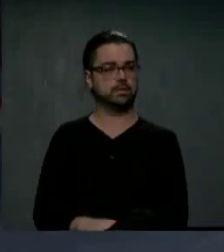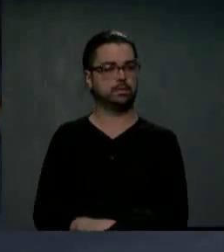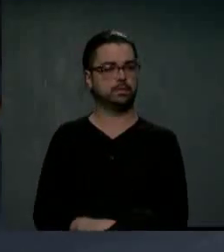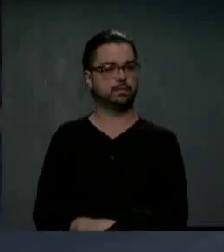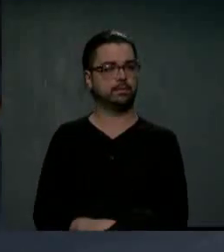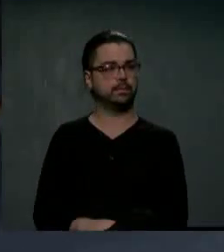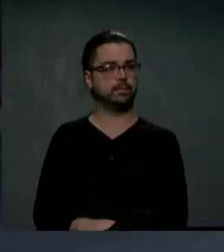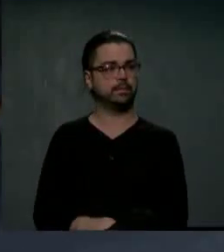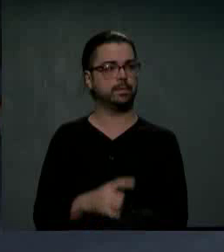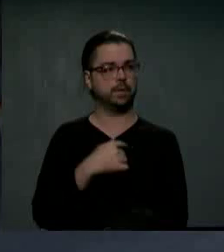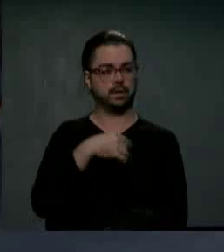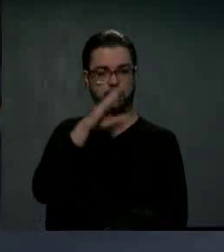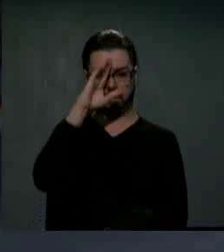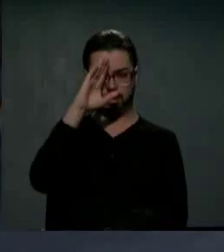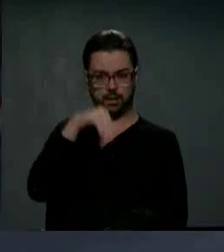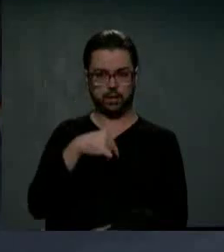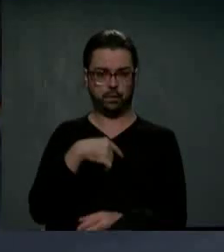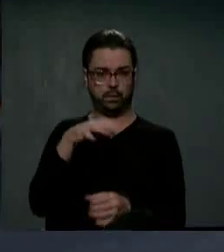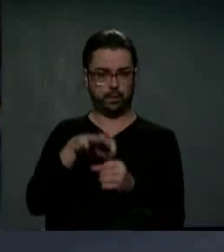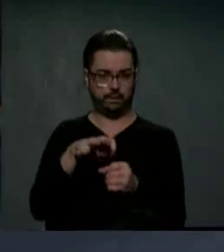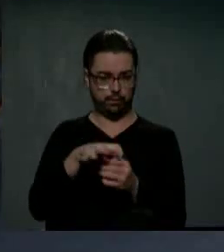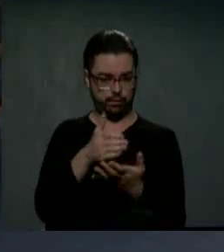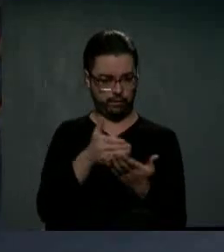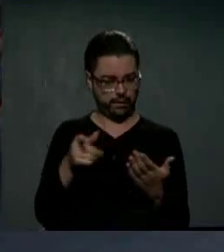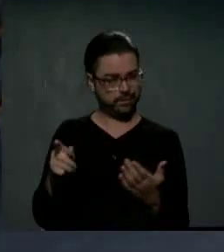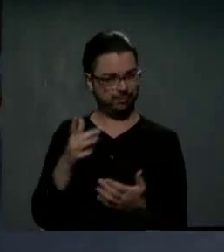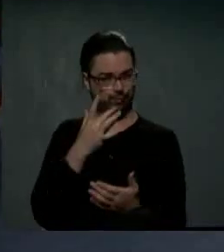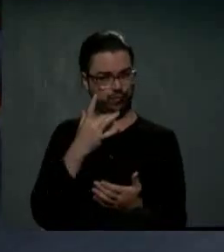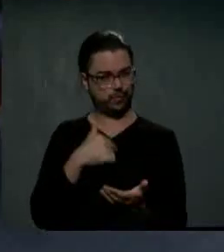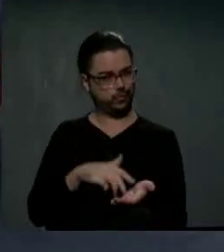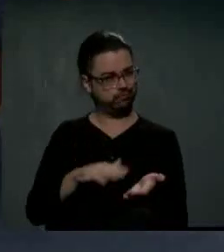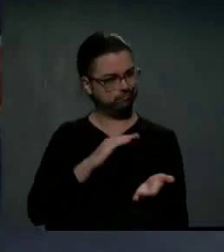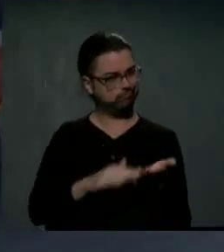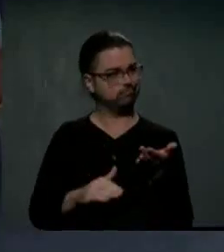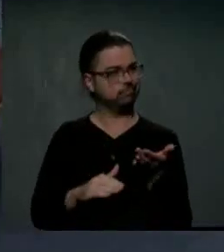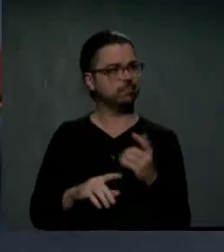I know we've voted for some that'd rather us gone away, but yeah, you